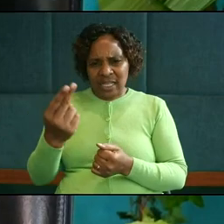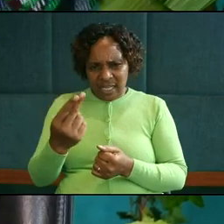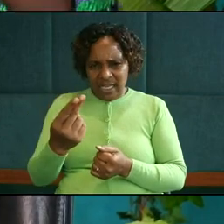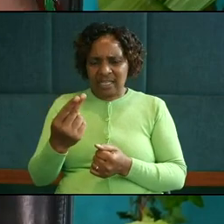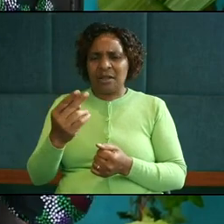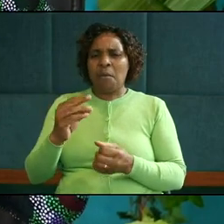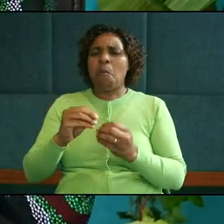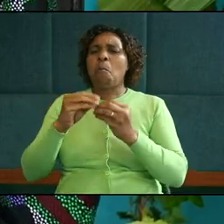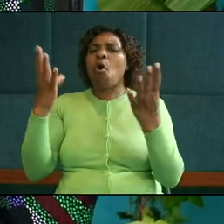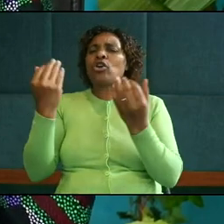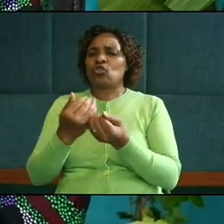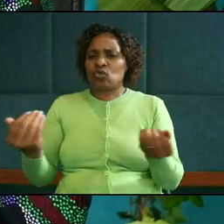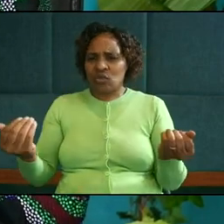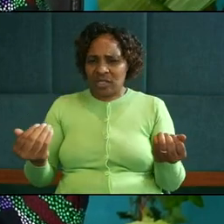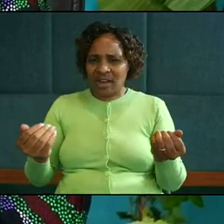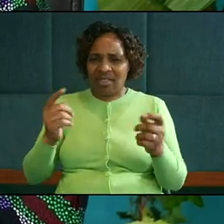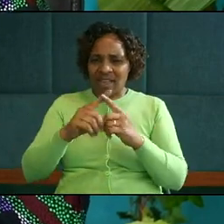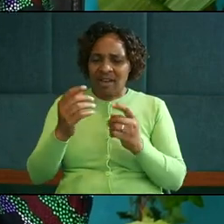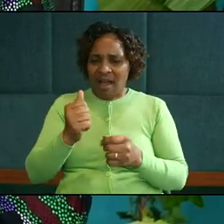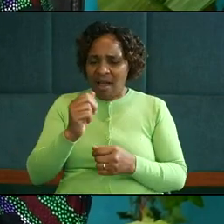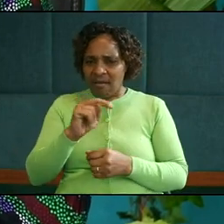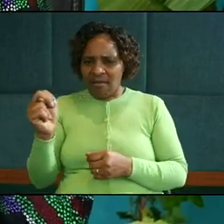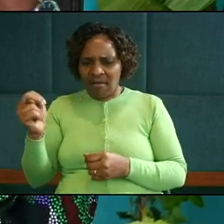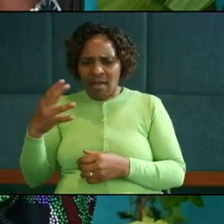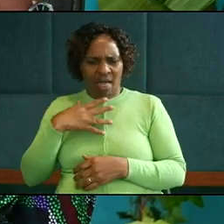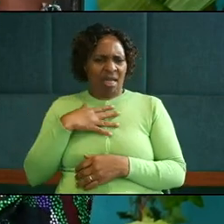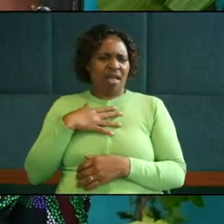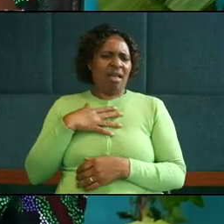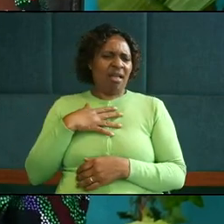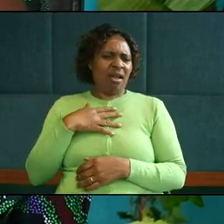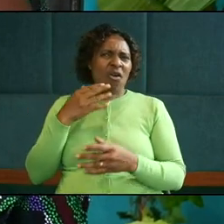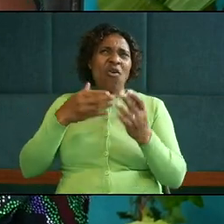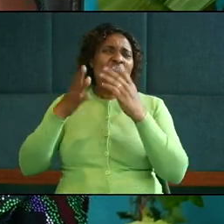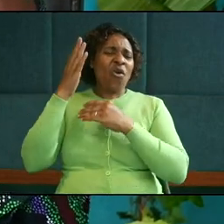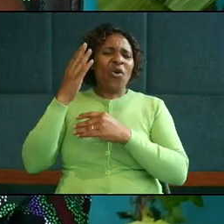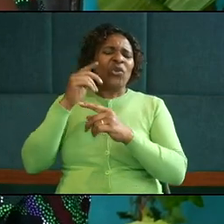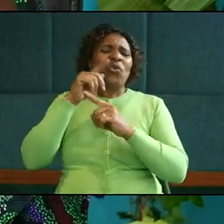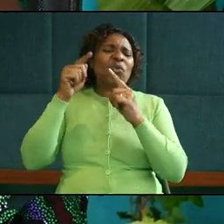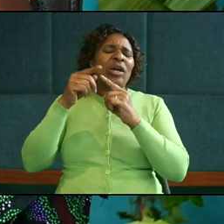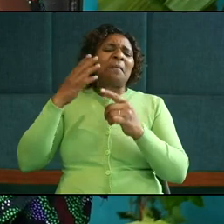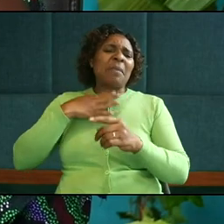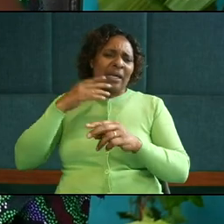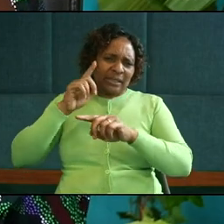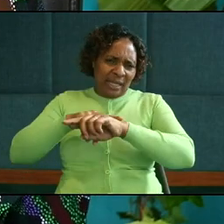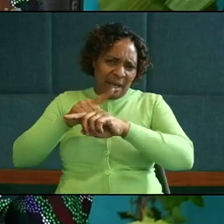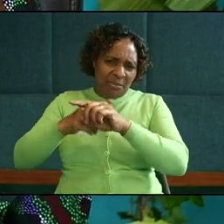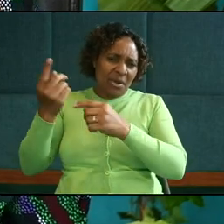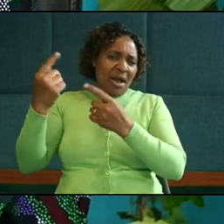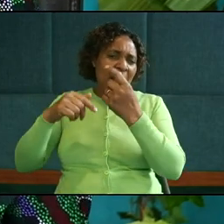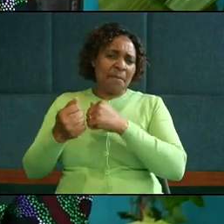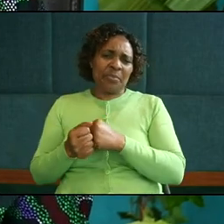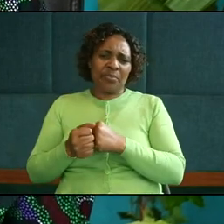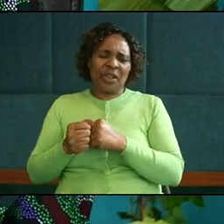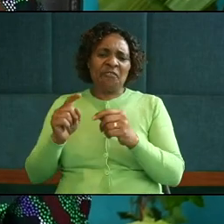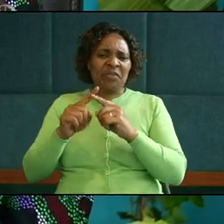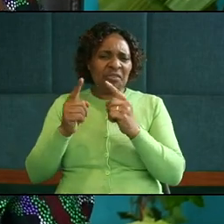has some more children. And Hannah is like, God, God, when will my time come? So she was